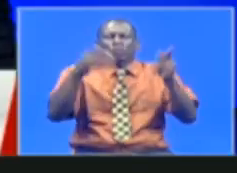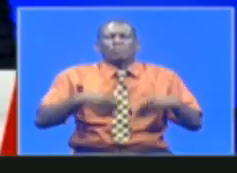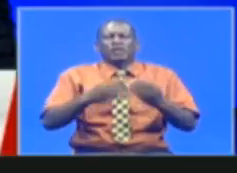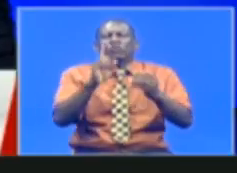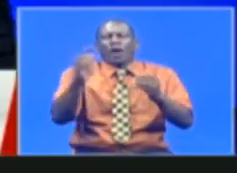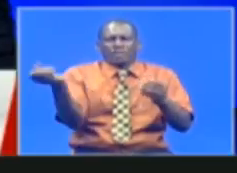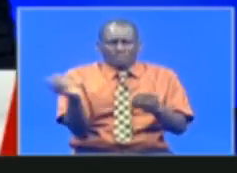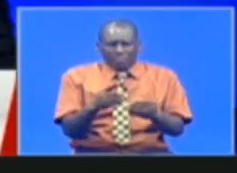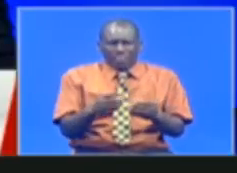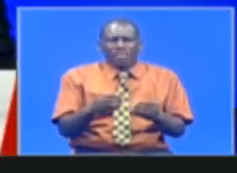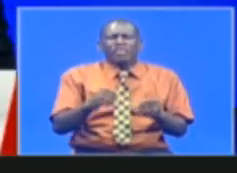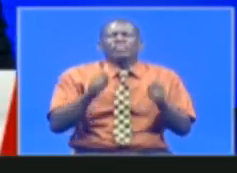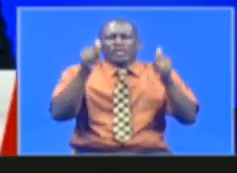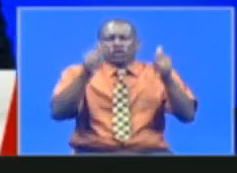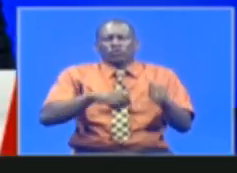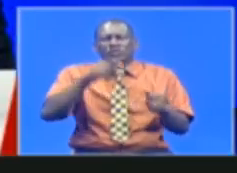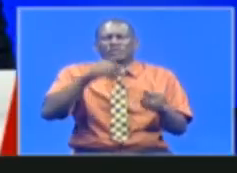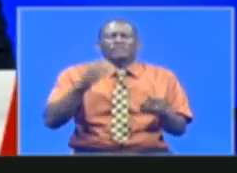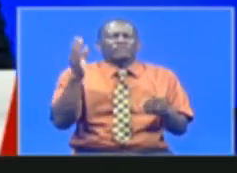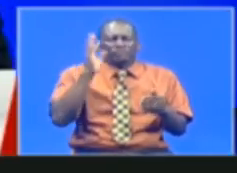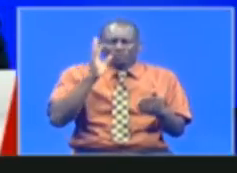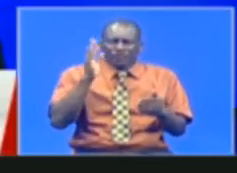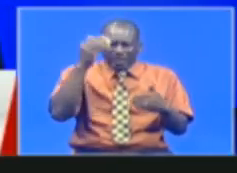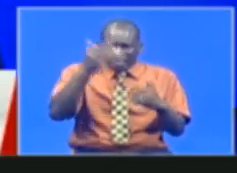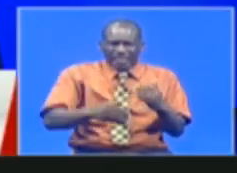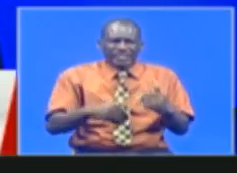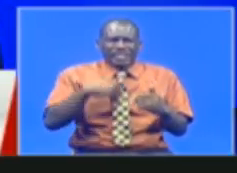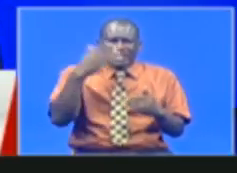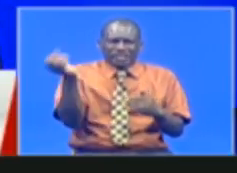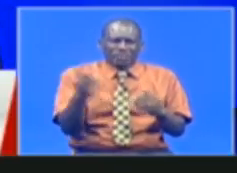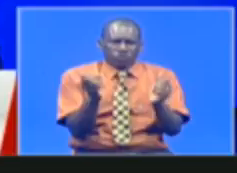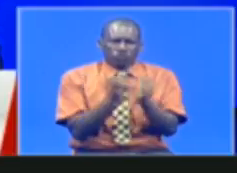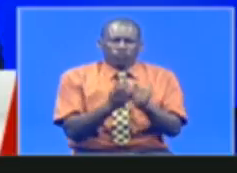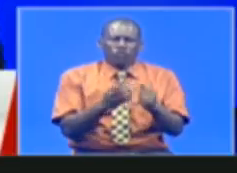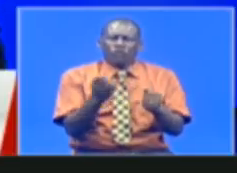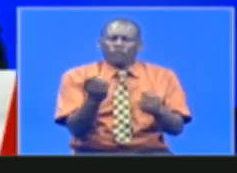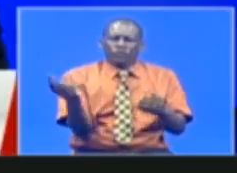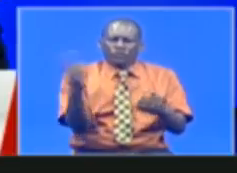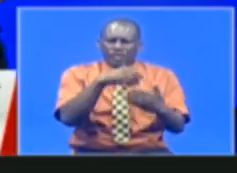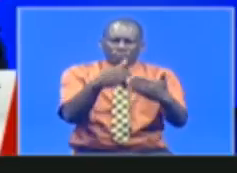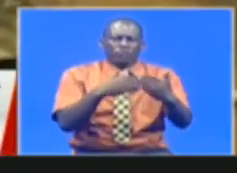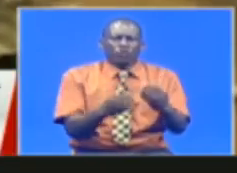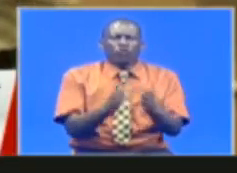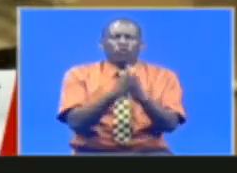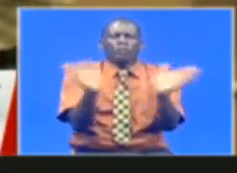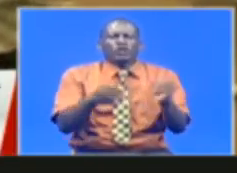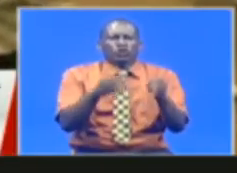notice expires on the 12th of next month, just 3 days before the official opening of the refurbished port.